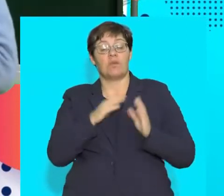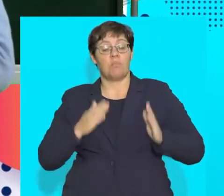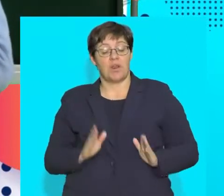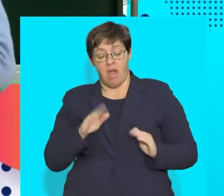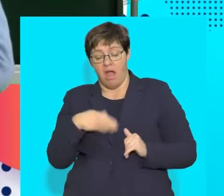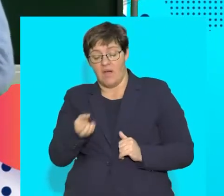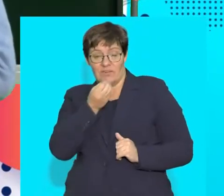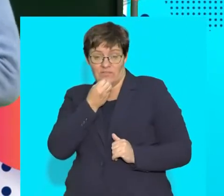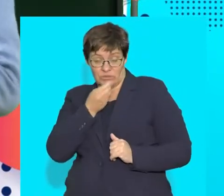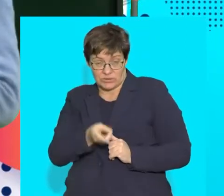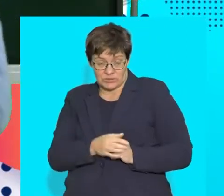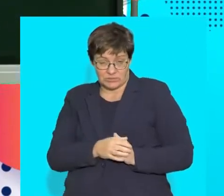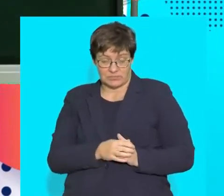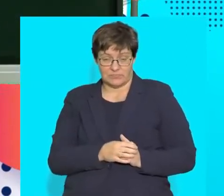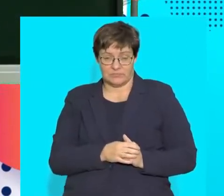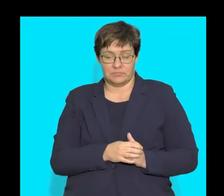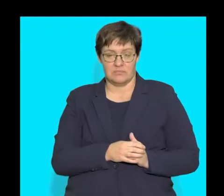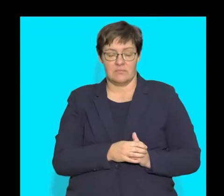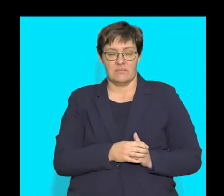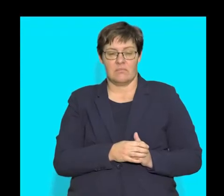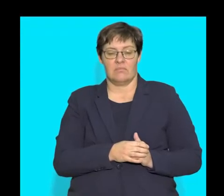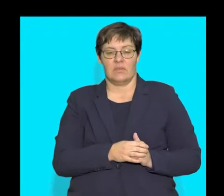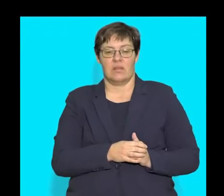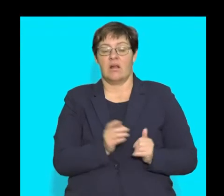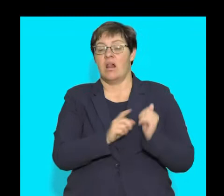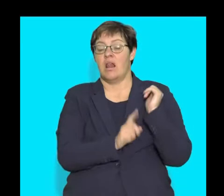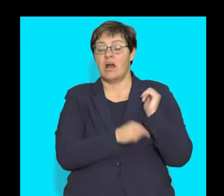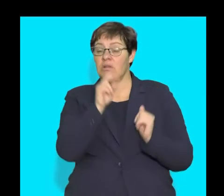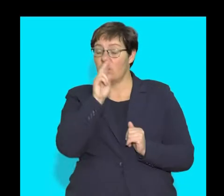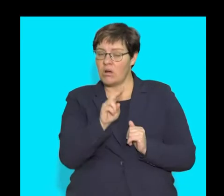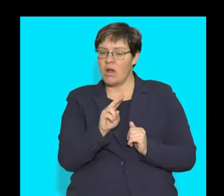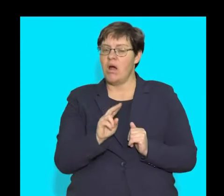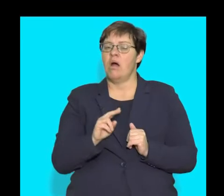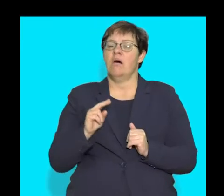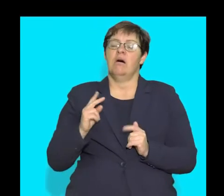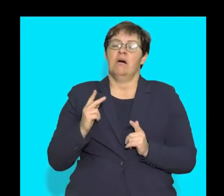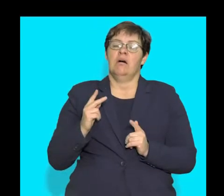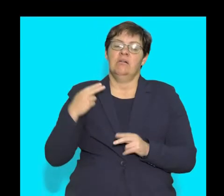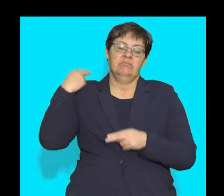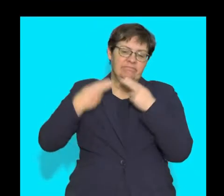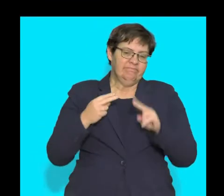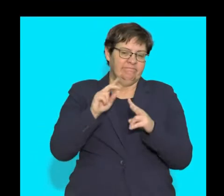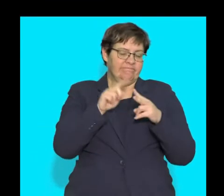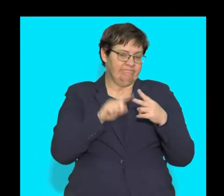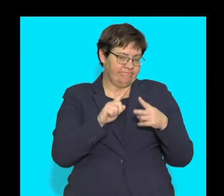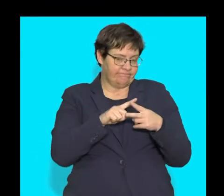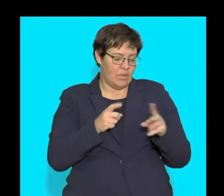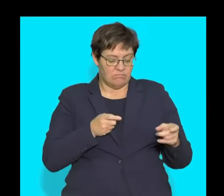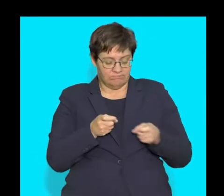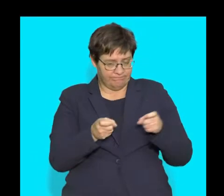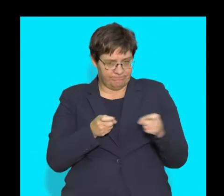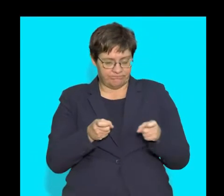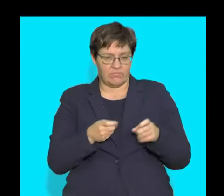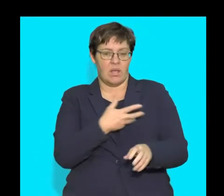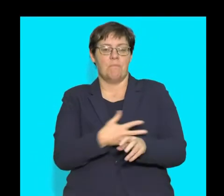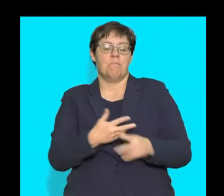a specific meal. Okay. Finally, we're going to look at the two hormones that are important in regulating blood sugar levels. And